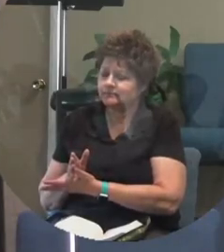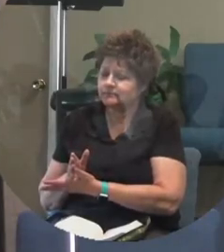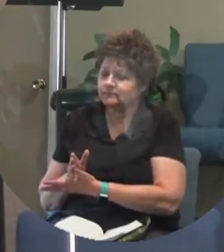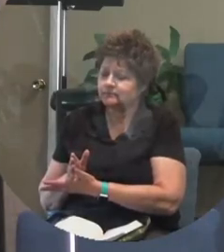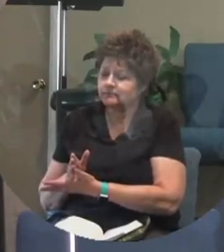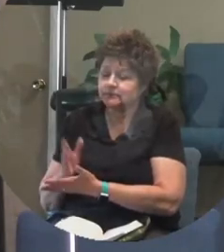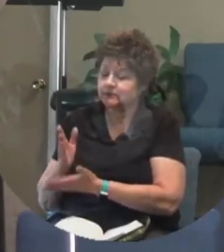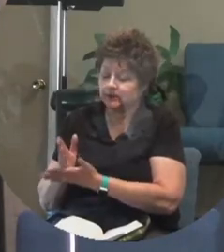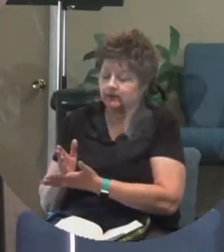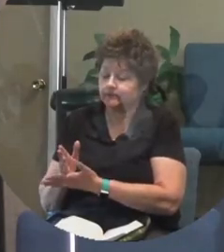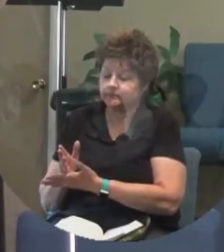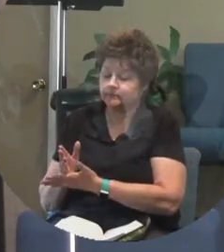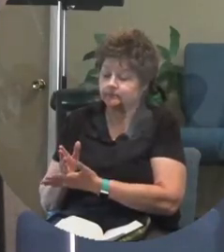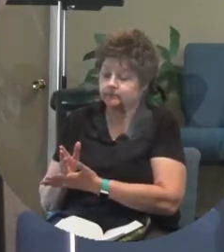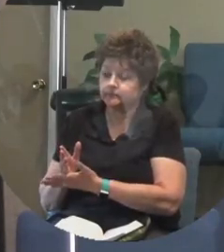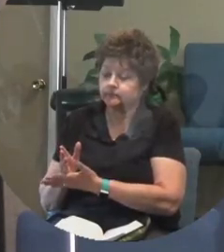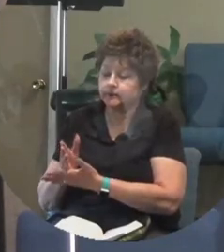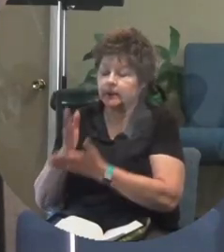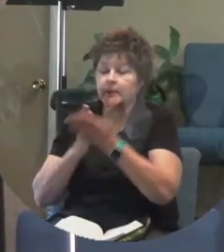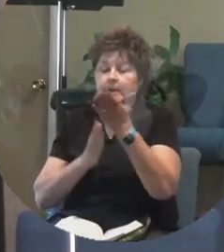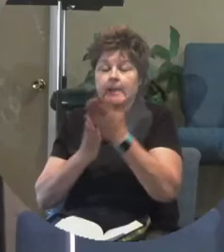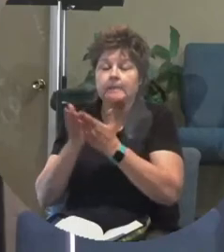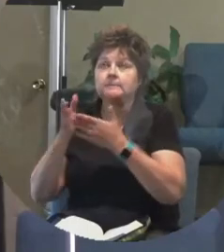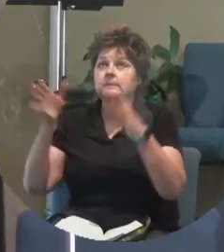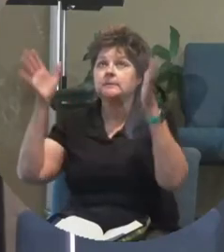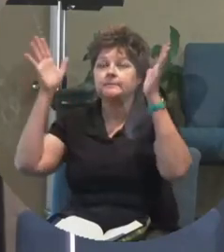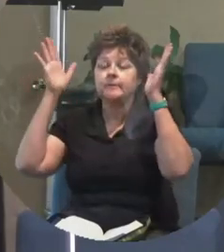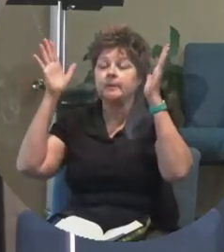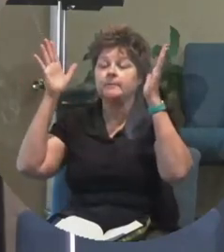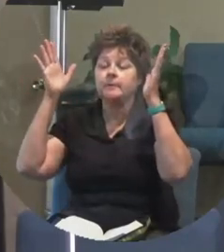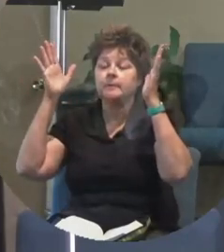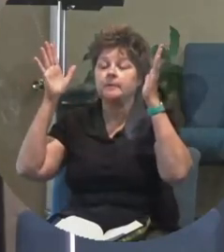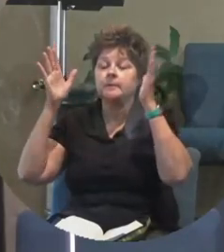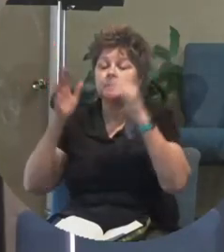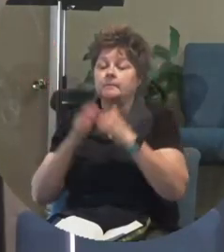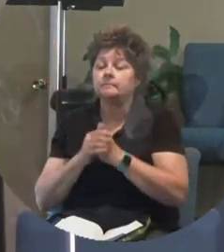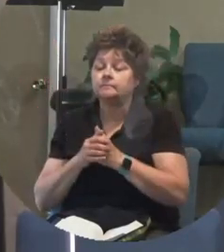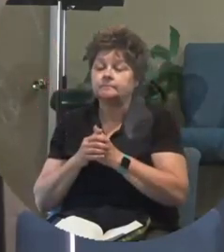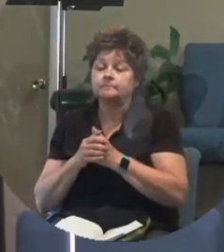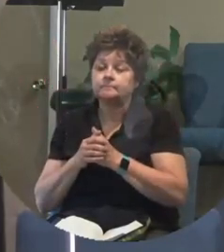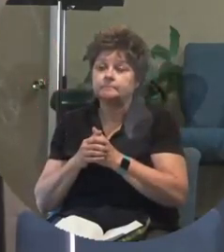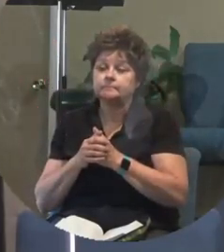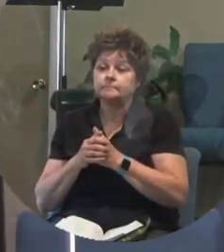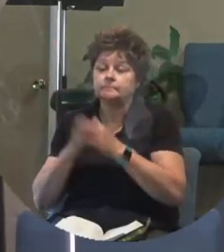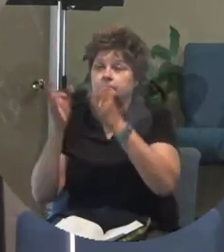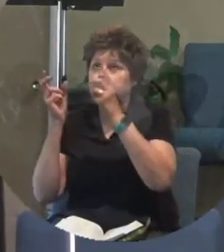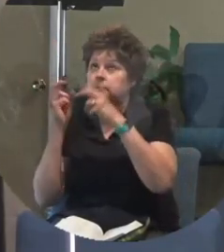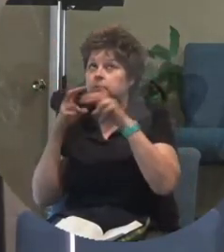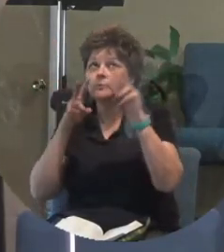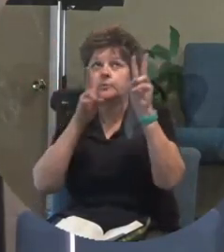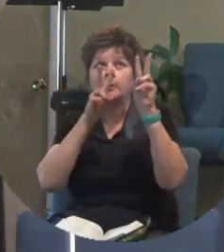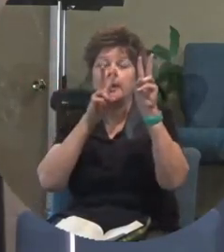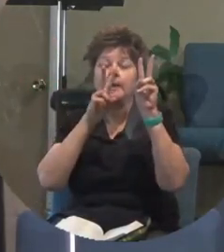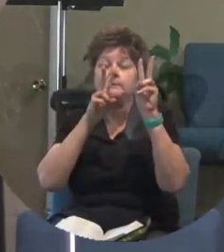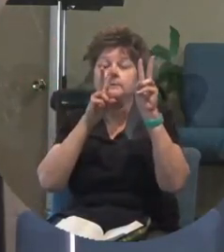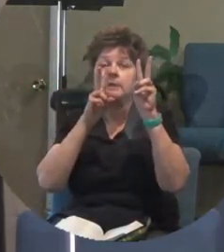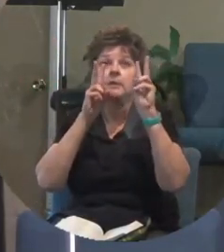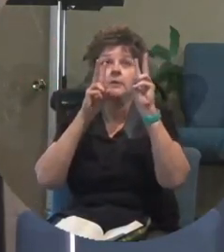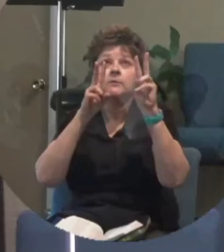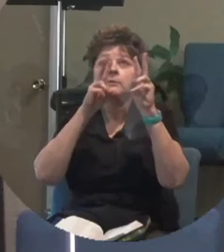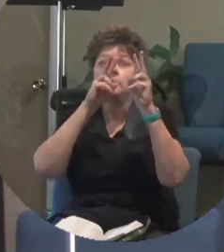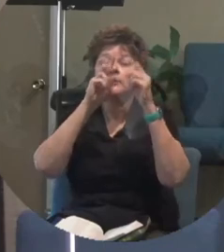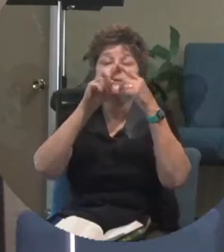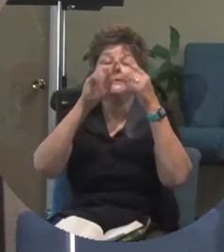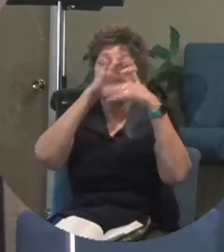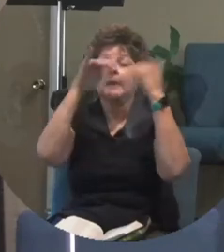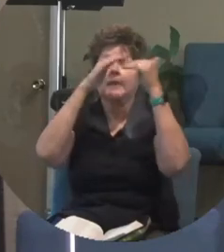Just stop it. Lift up your hands. We sang it. Lift up your hands. Turn your eyes. Look to heaven. Look to